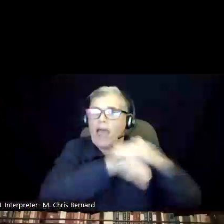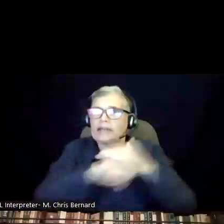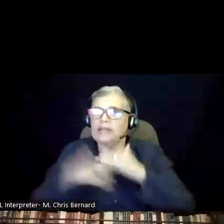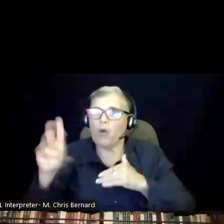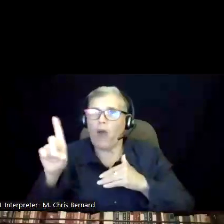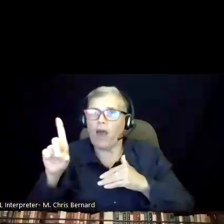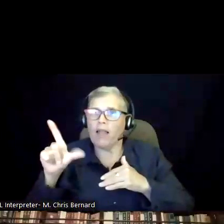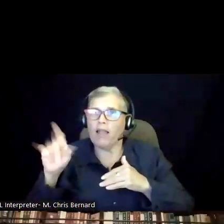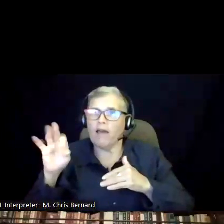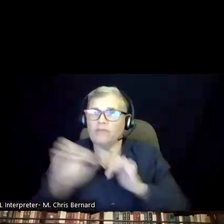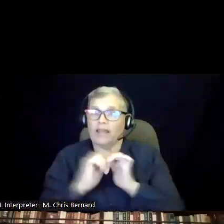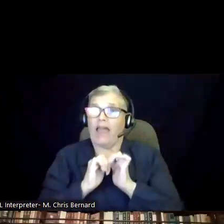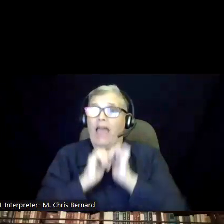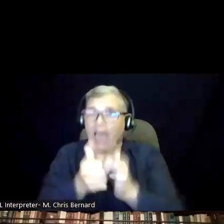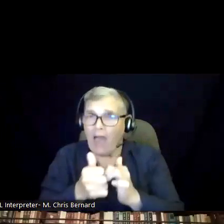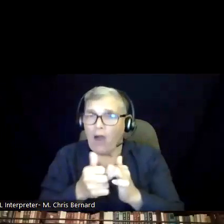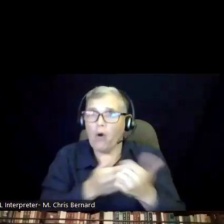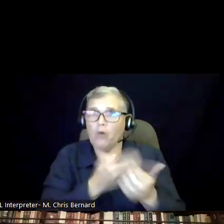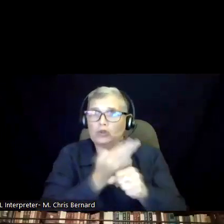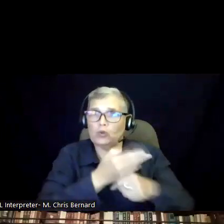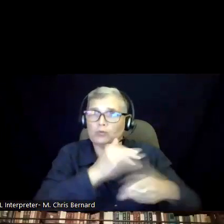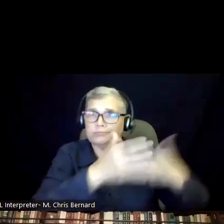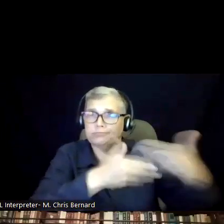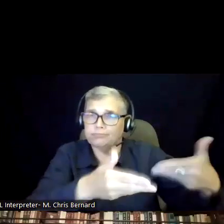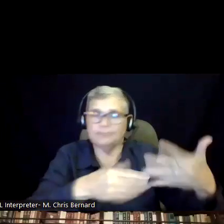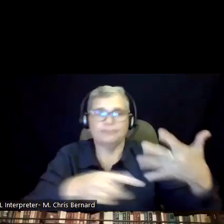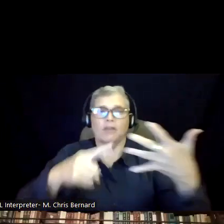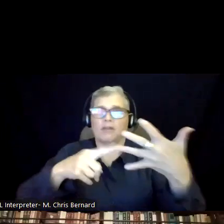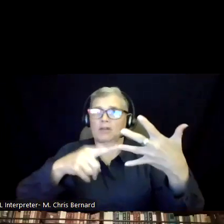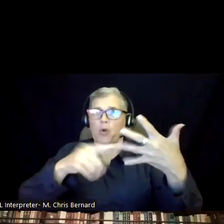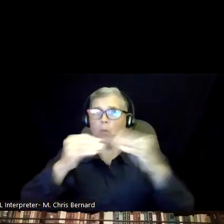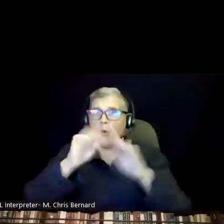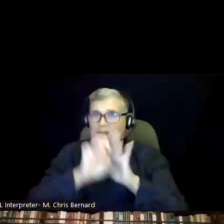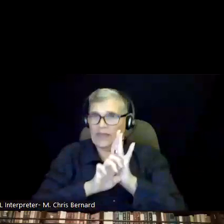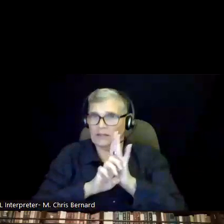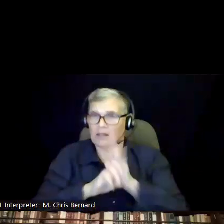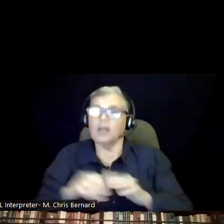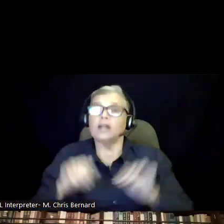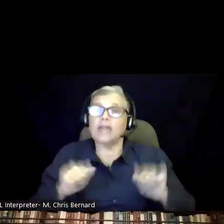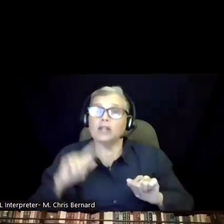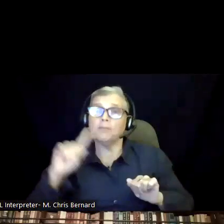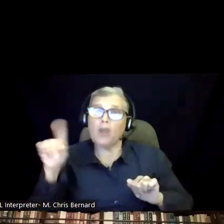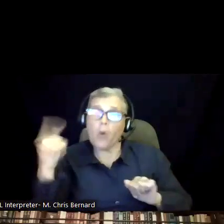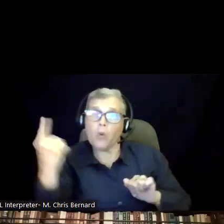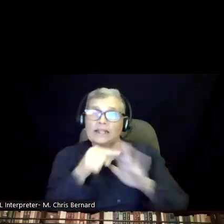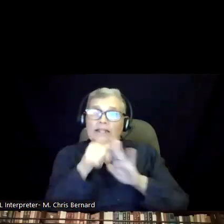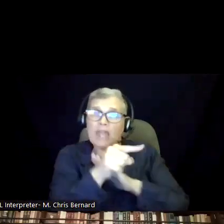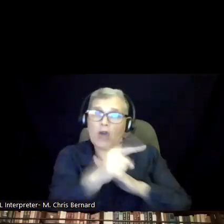can access wildlife. Number 4 is a little more ethical. Wildlife may only be killed for a legitimate purpose.